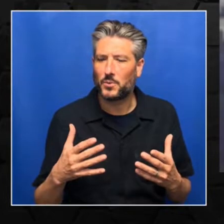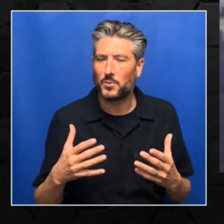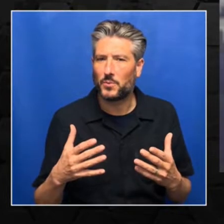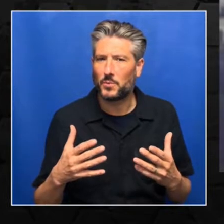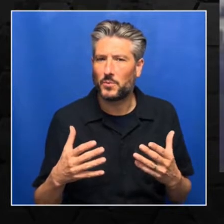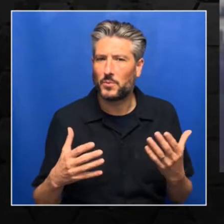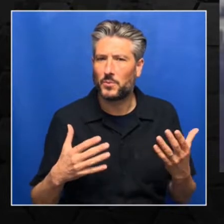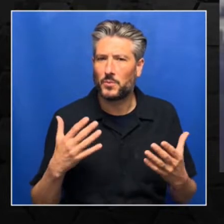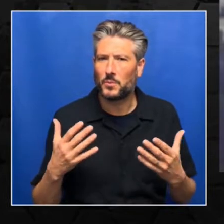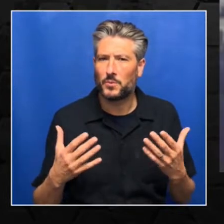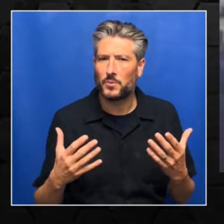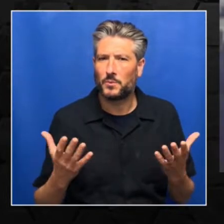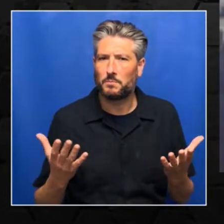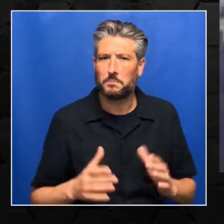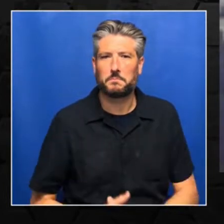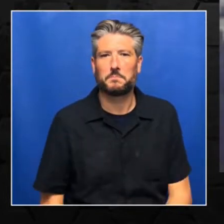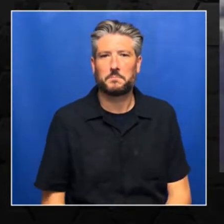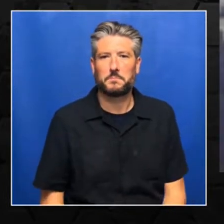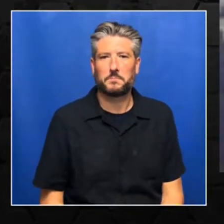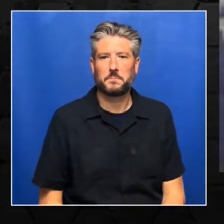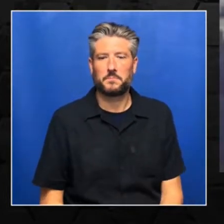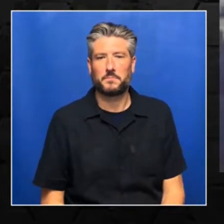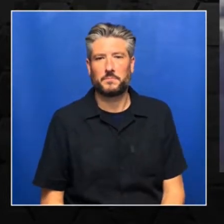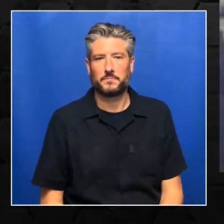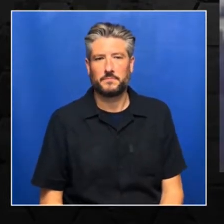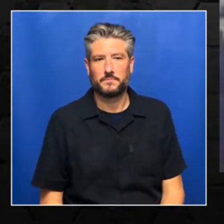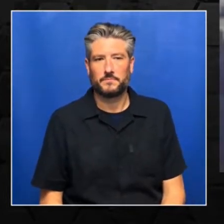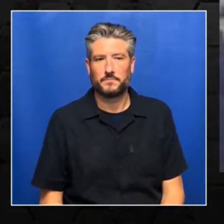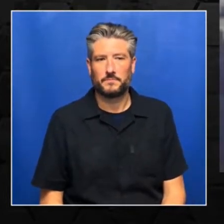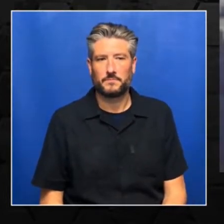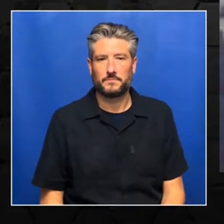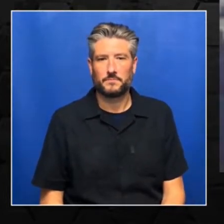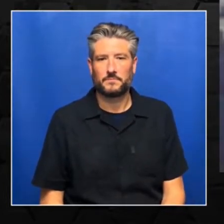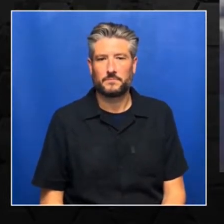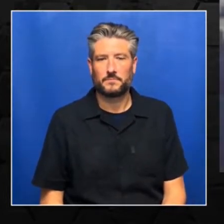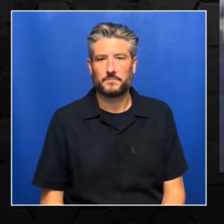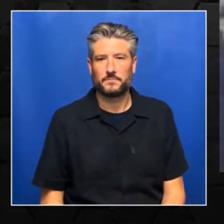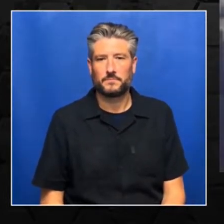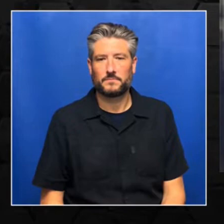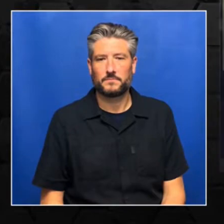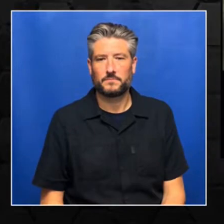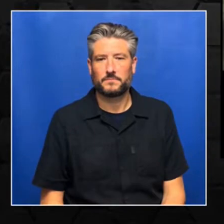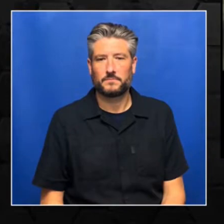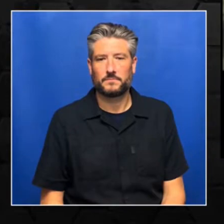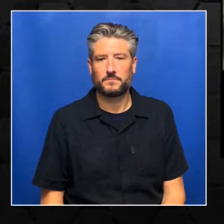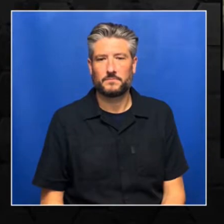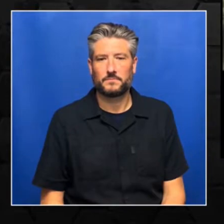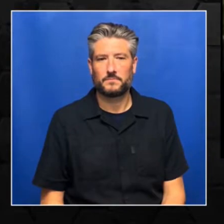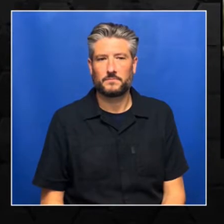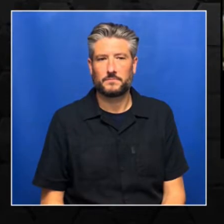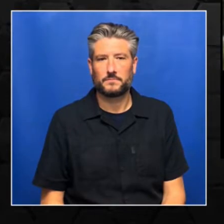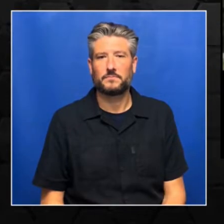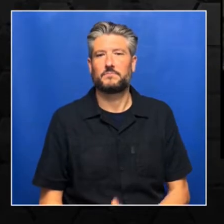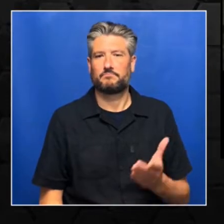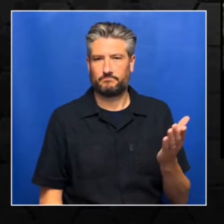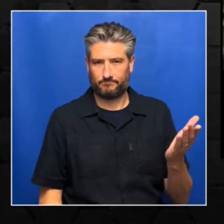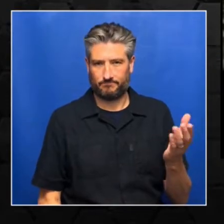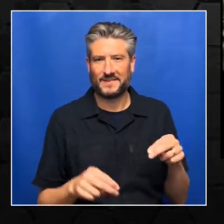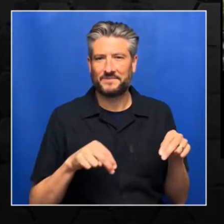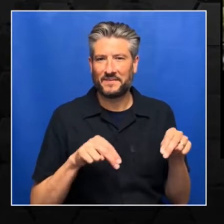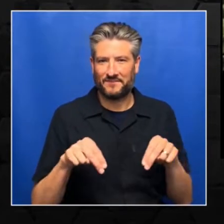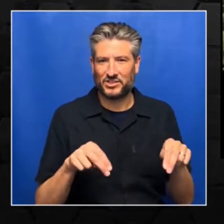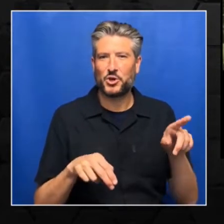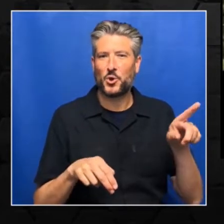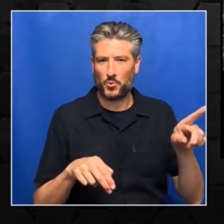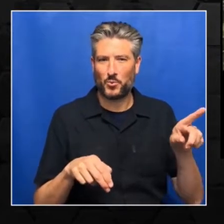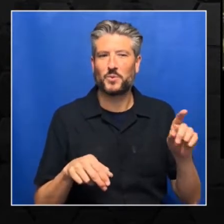reduce waste and produce more food. Any grower will tell you every row, every crop is different.